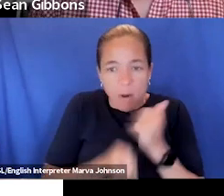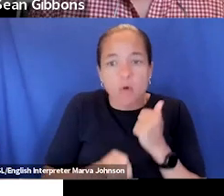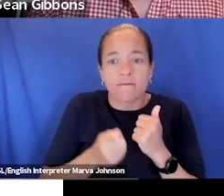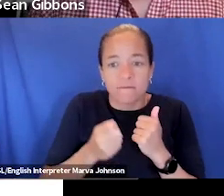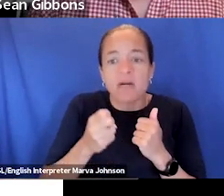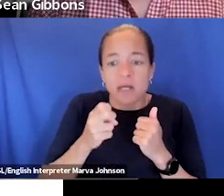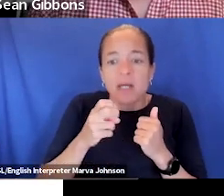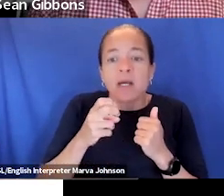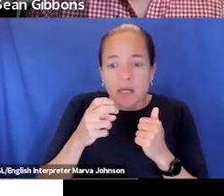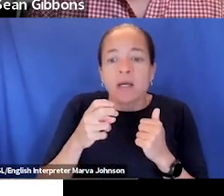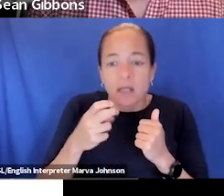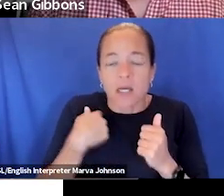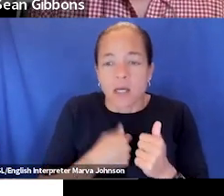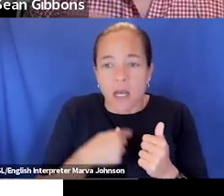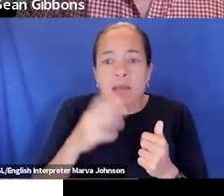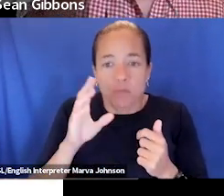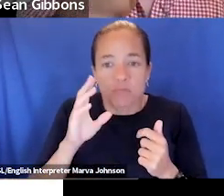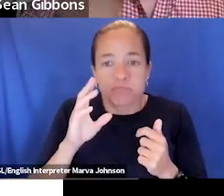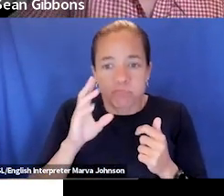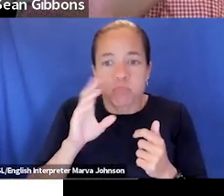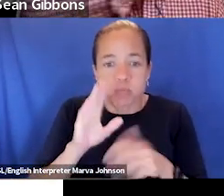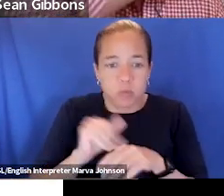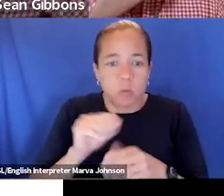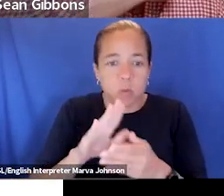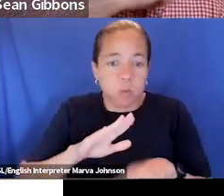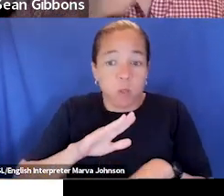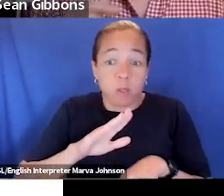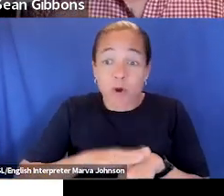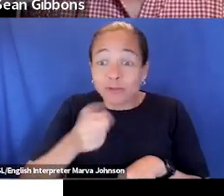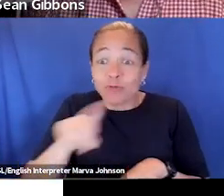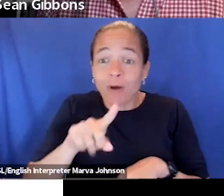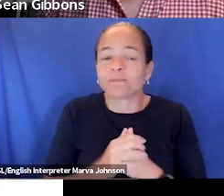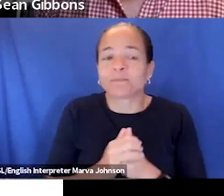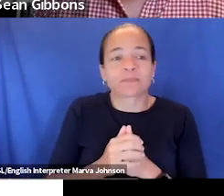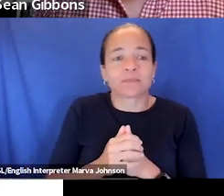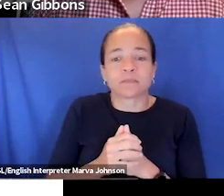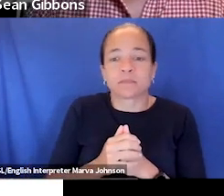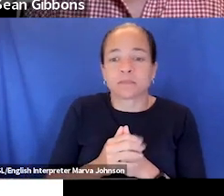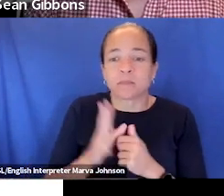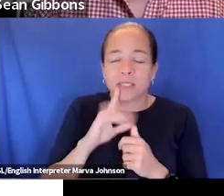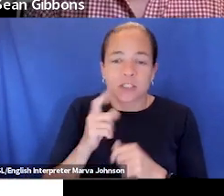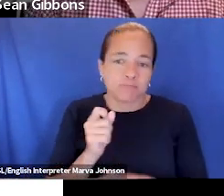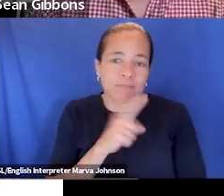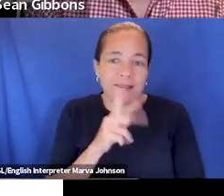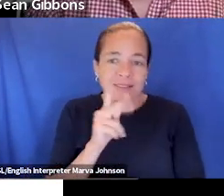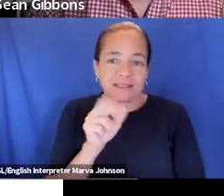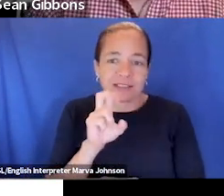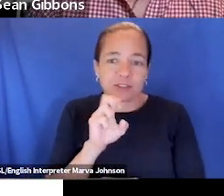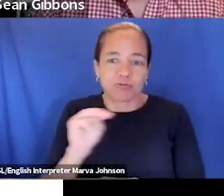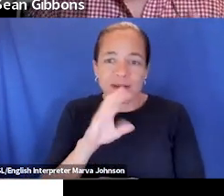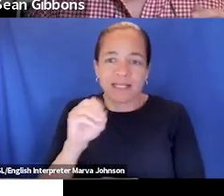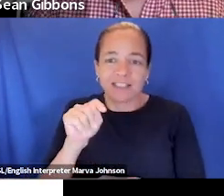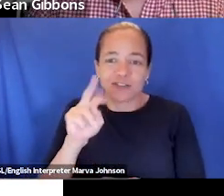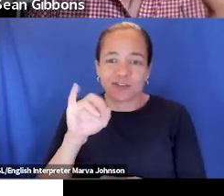tighter and a little bit more accurate, a little bit more compelling. All right, with that, let me go ahead and ask my colleagues in crime, Kareem Alston and Tristan Mahabir, who are running the